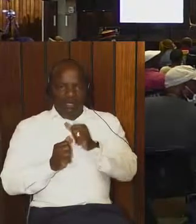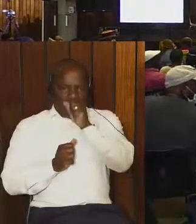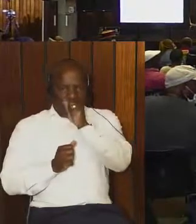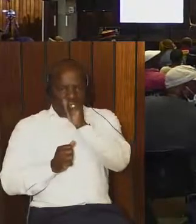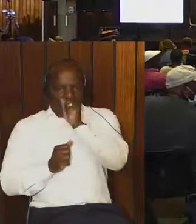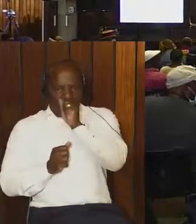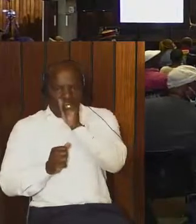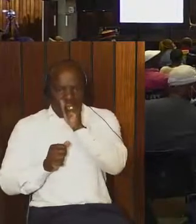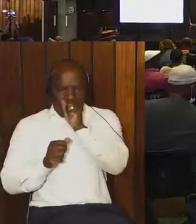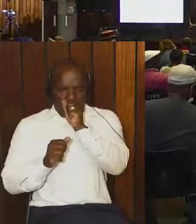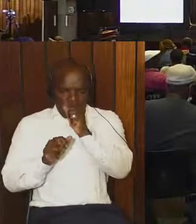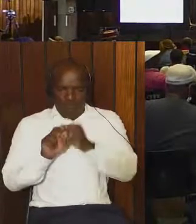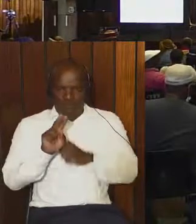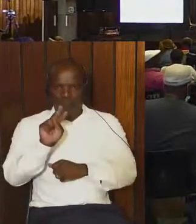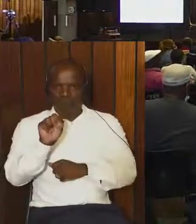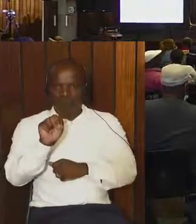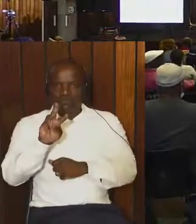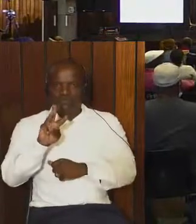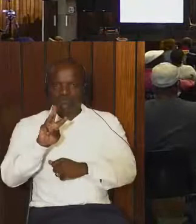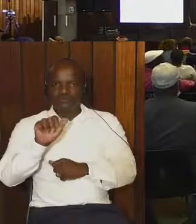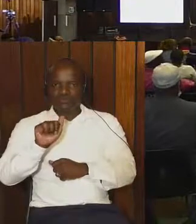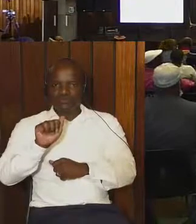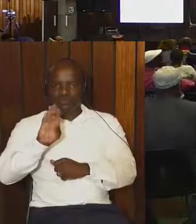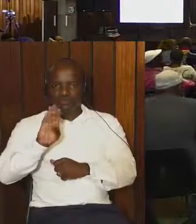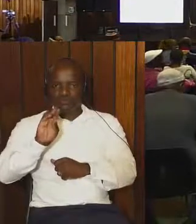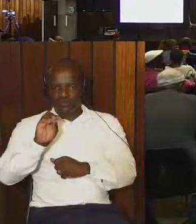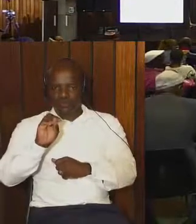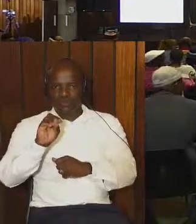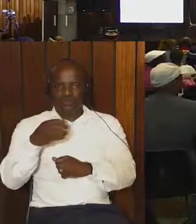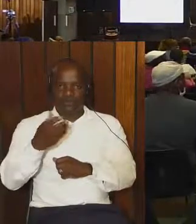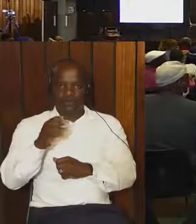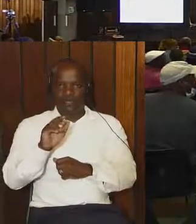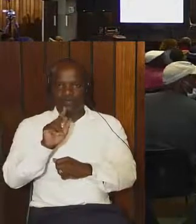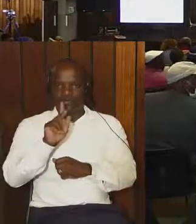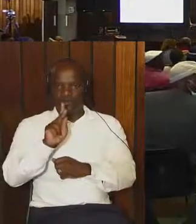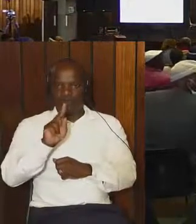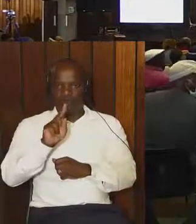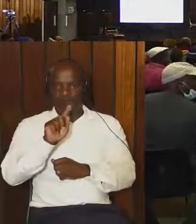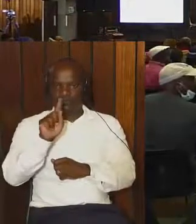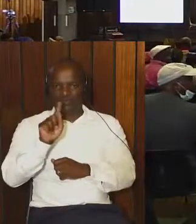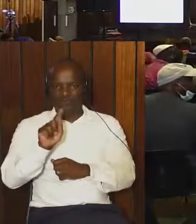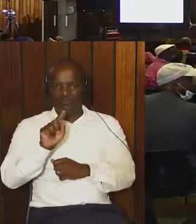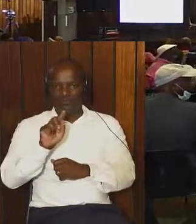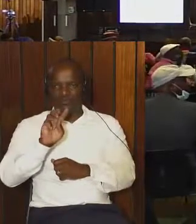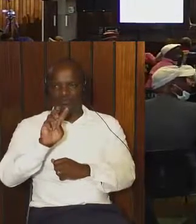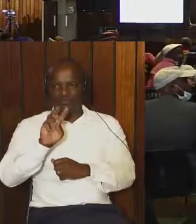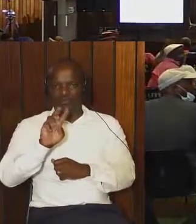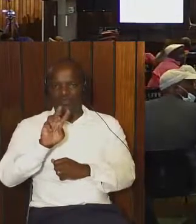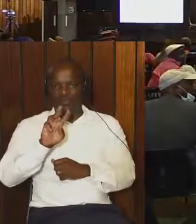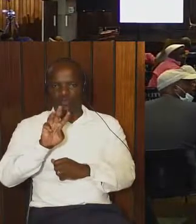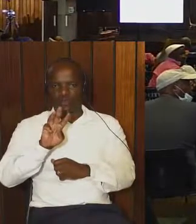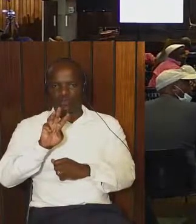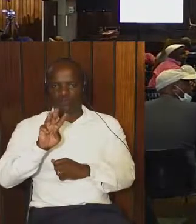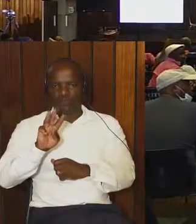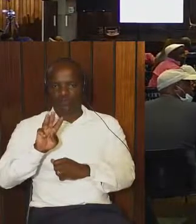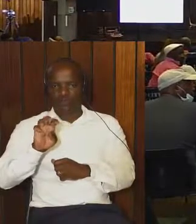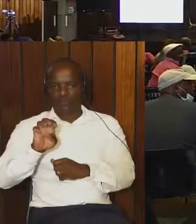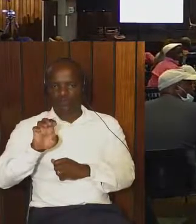Ki Noabu Street, le Kwekwezi Street, le Brazil, le Rainbow, and botata bo